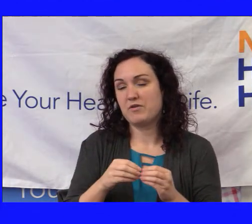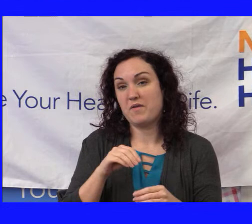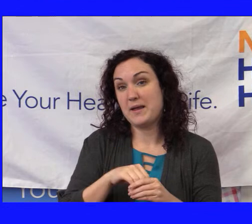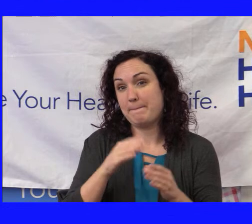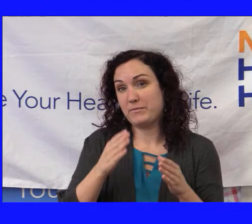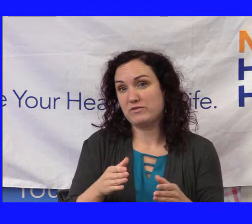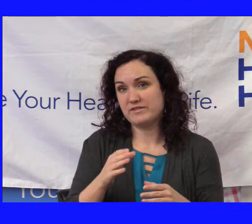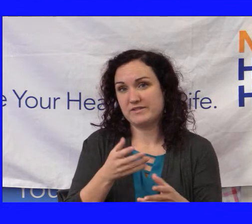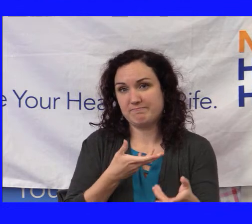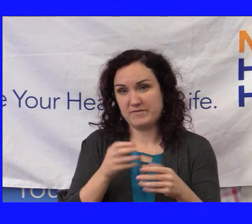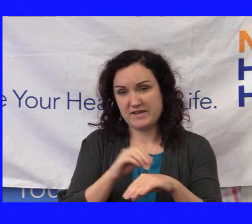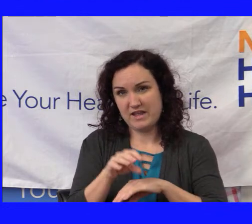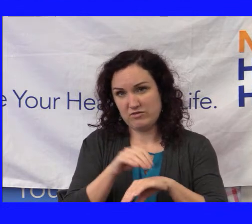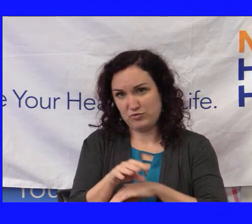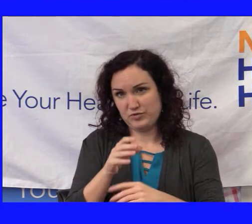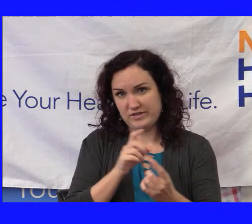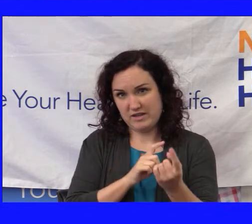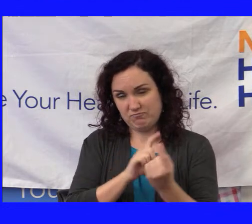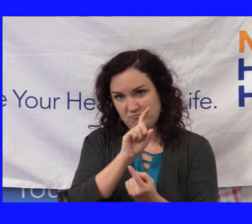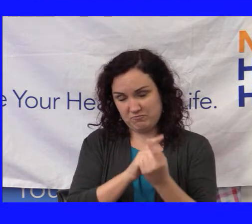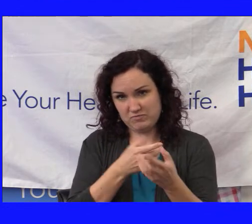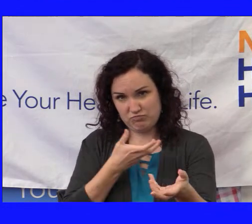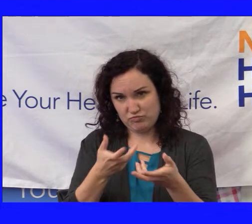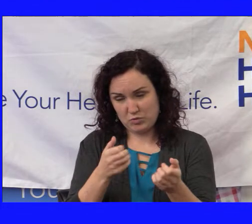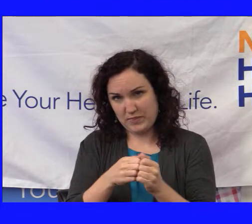in-person counselors who can talk to people,